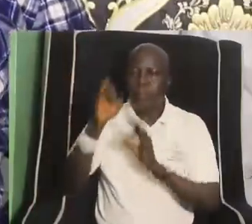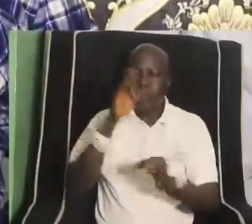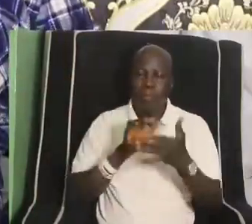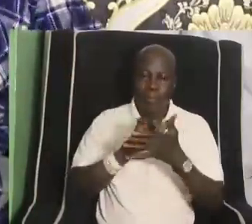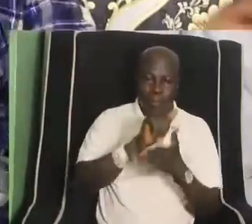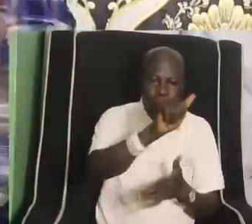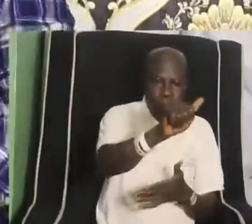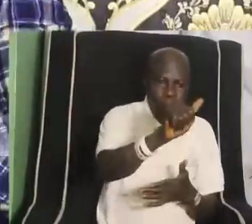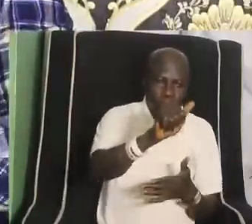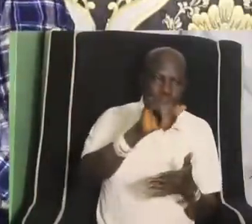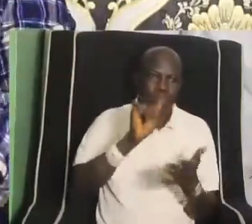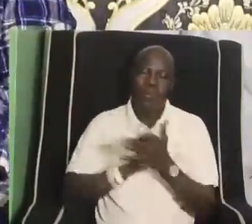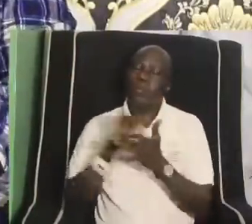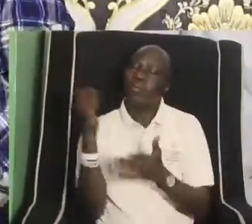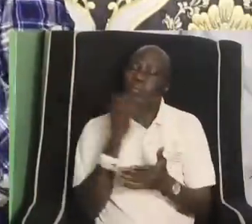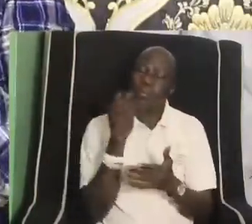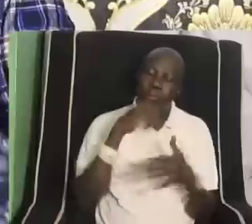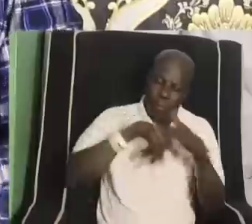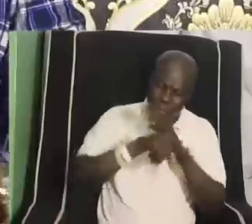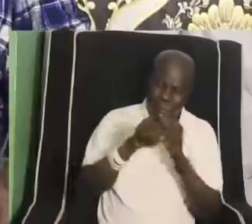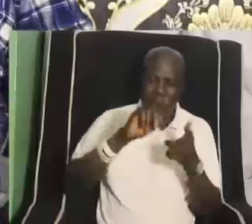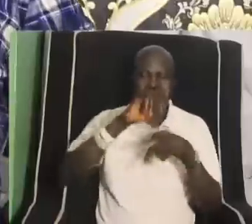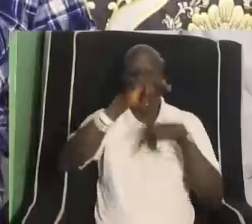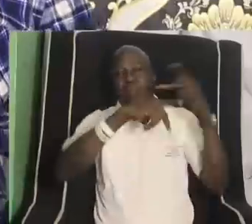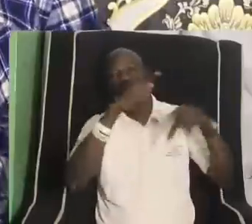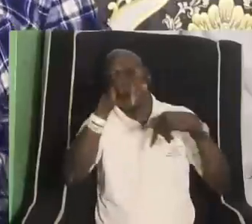There are mercy people for you.